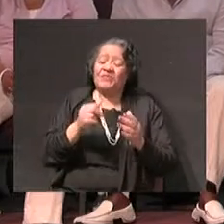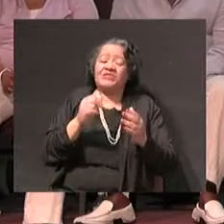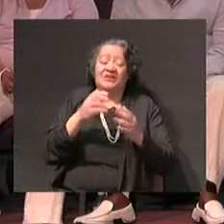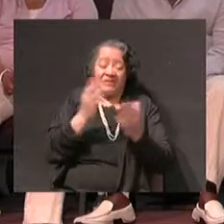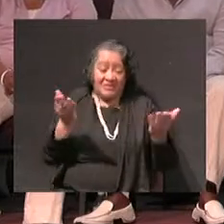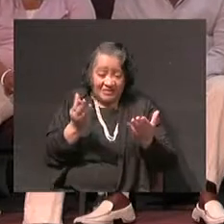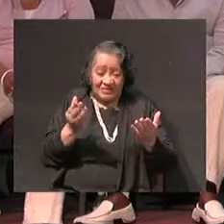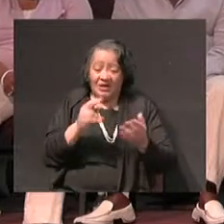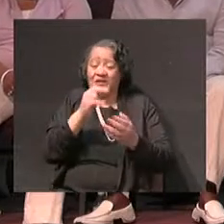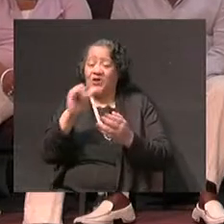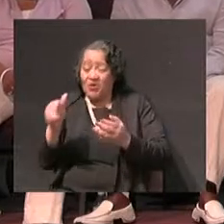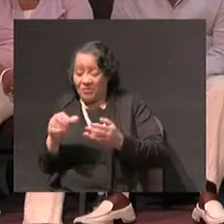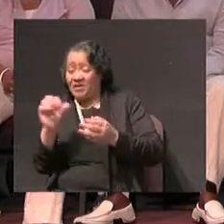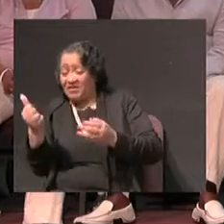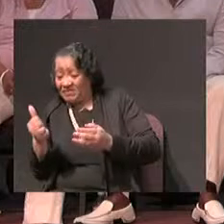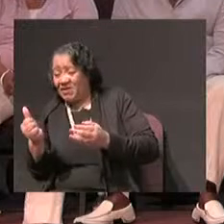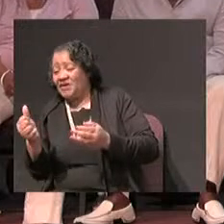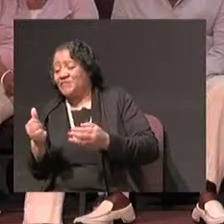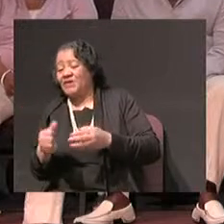is here.